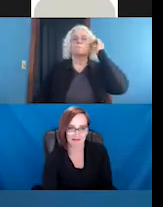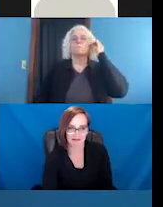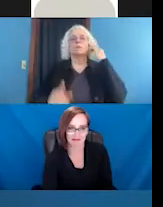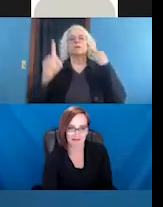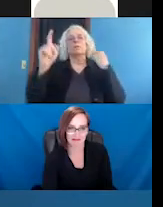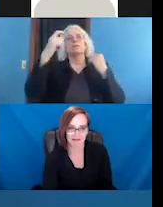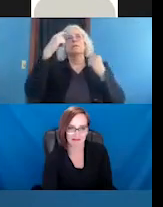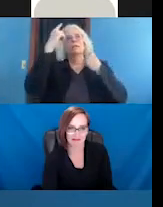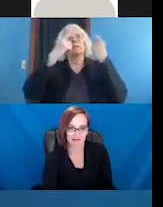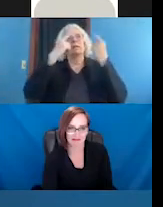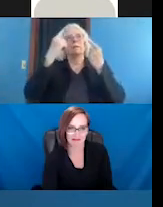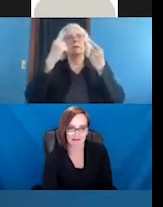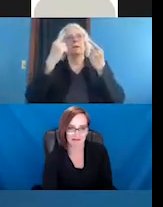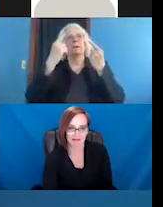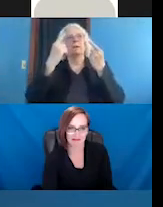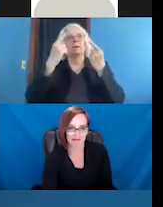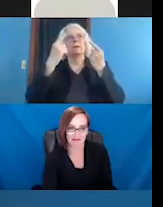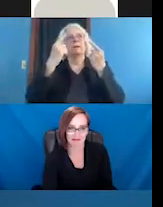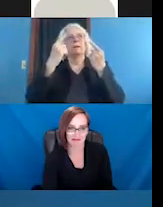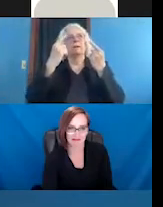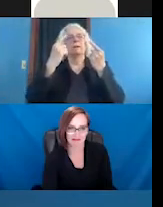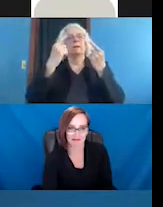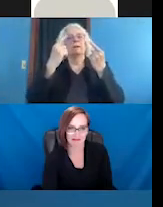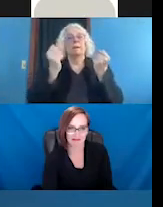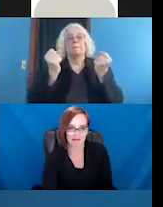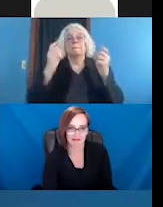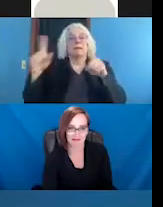that there's